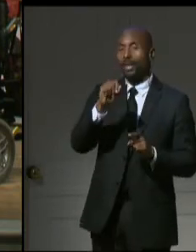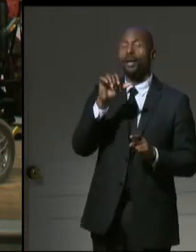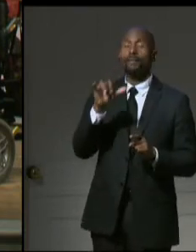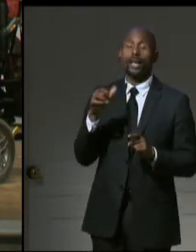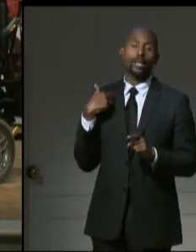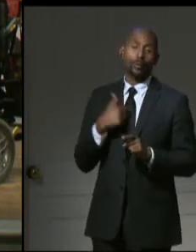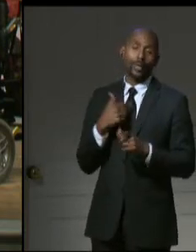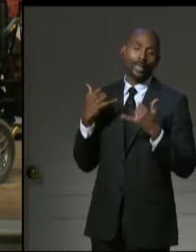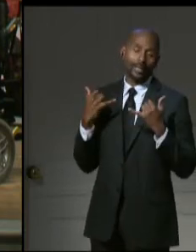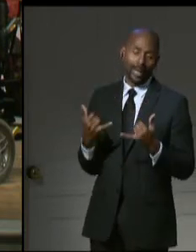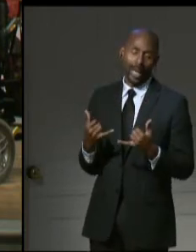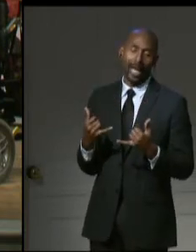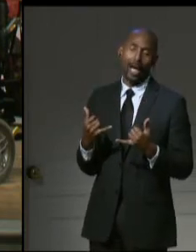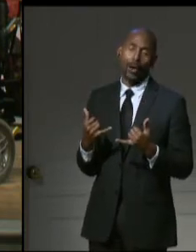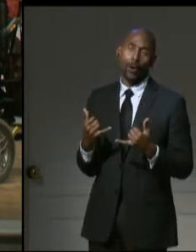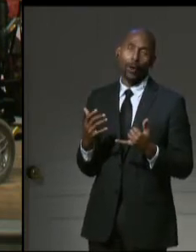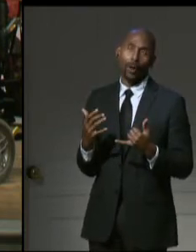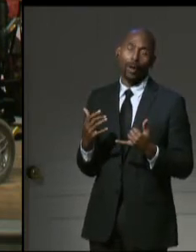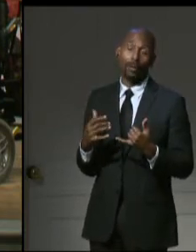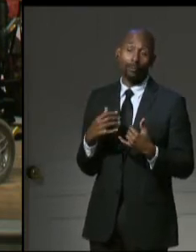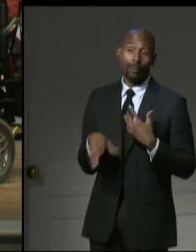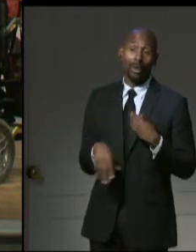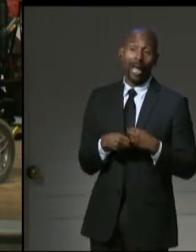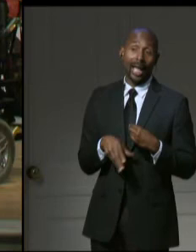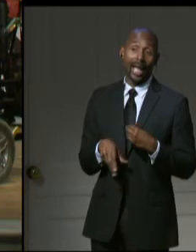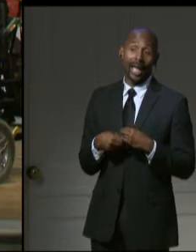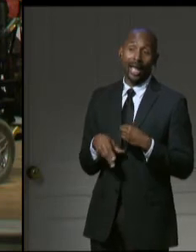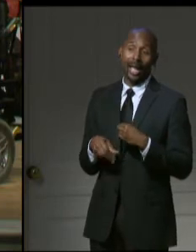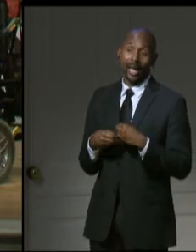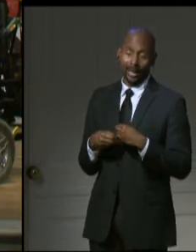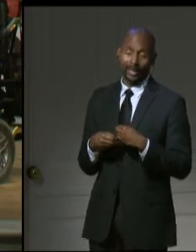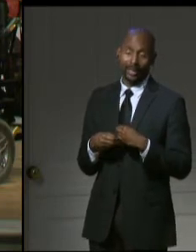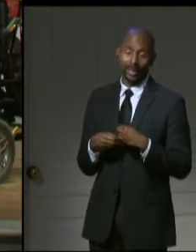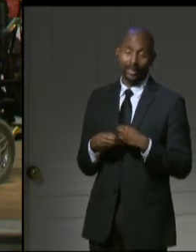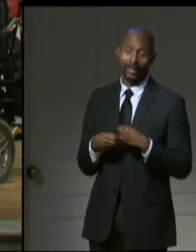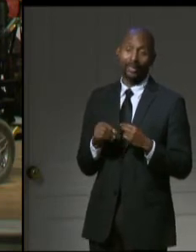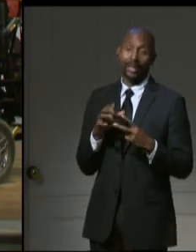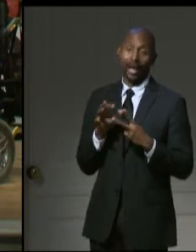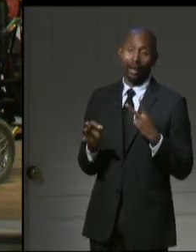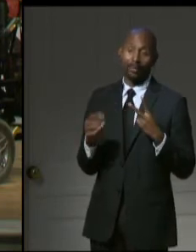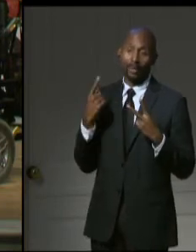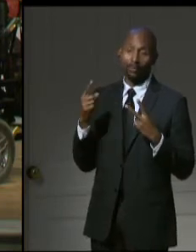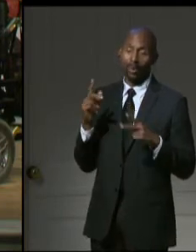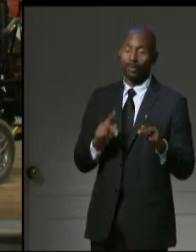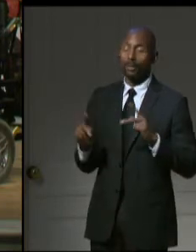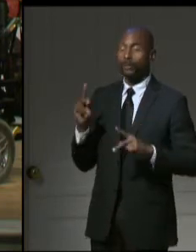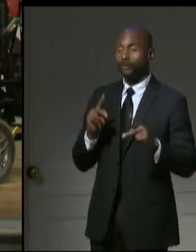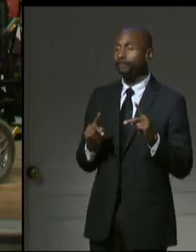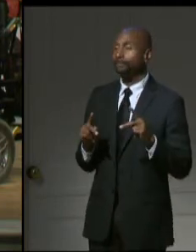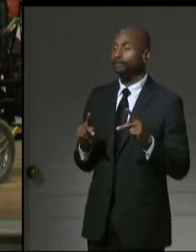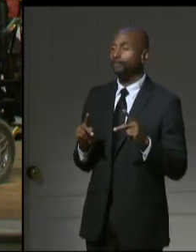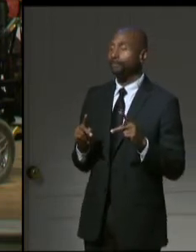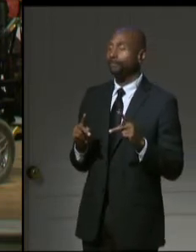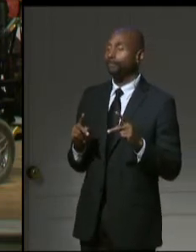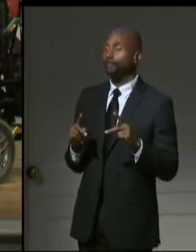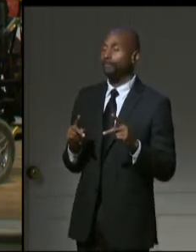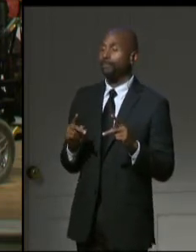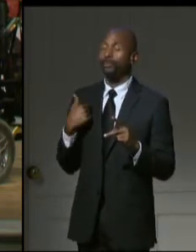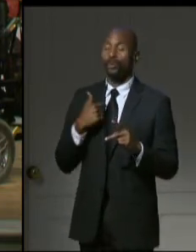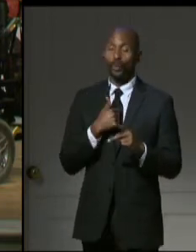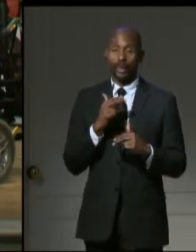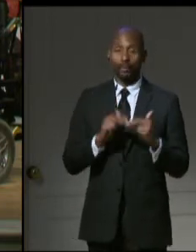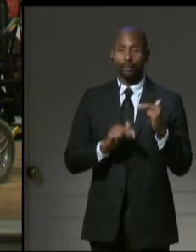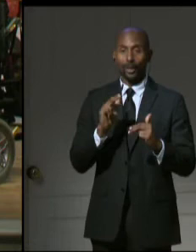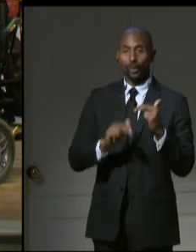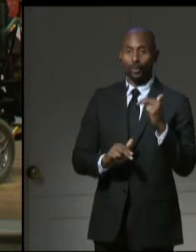now actually adding to our options for people, that we're building